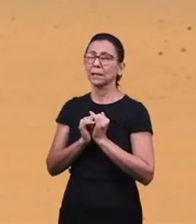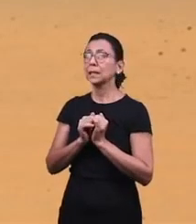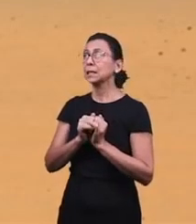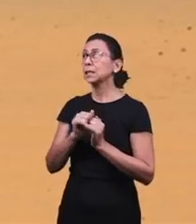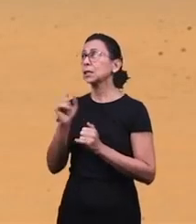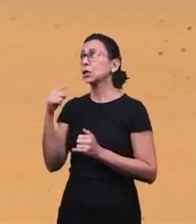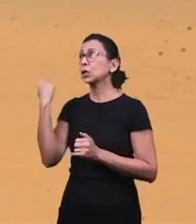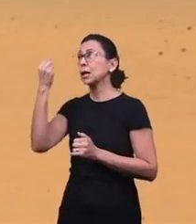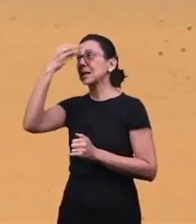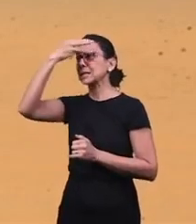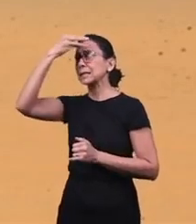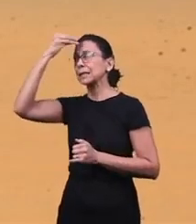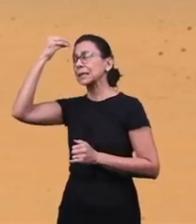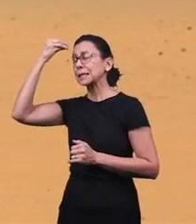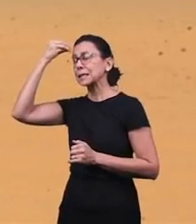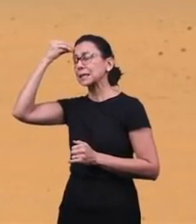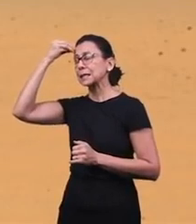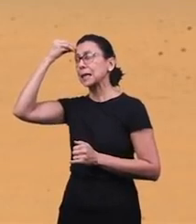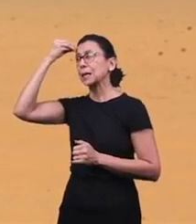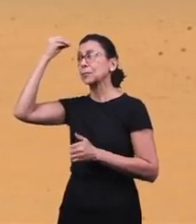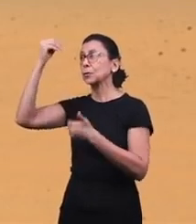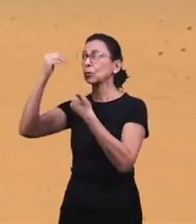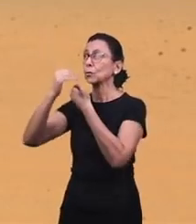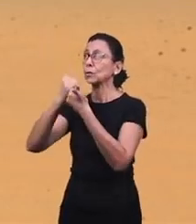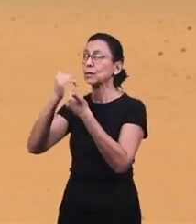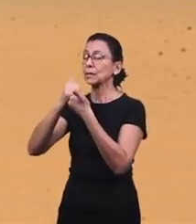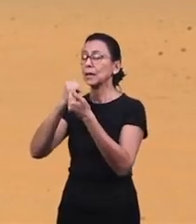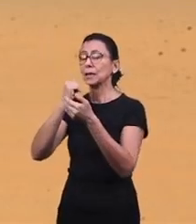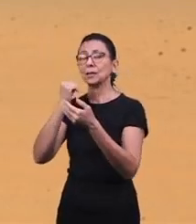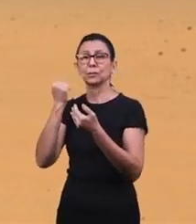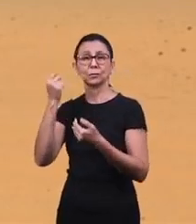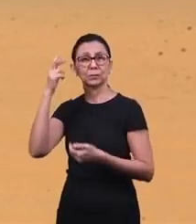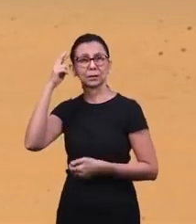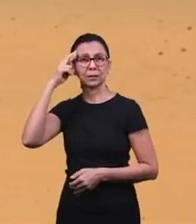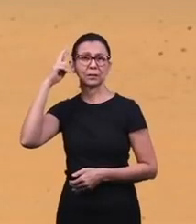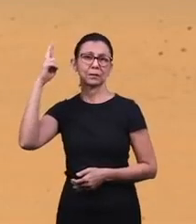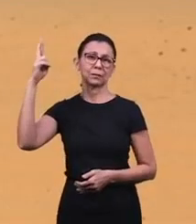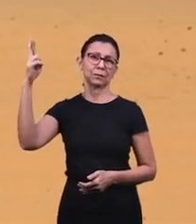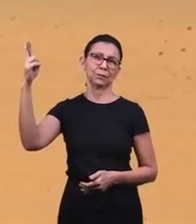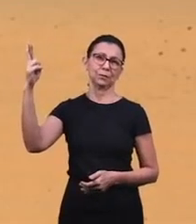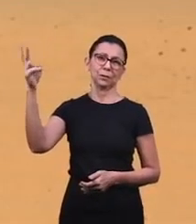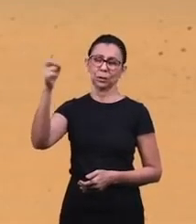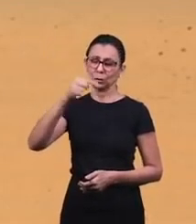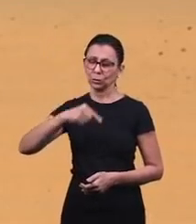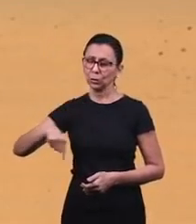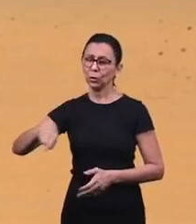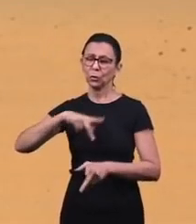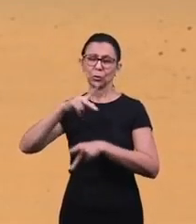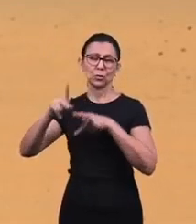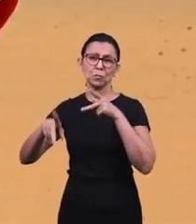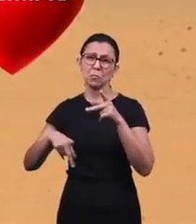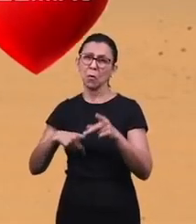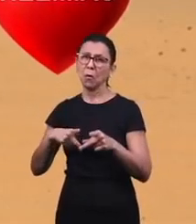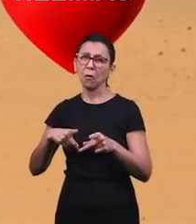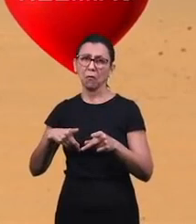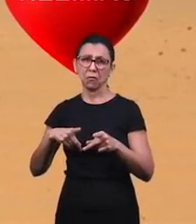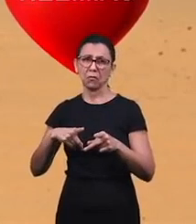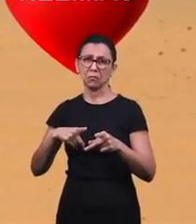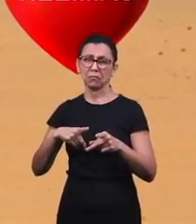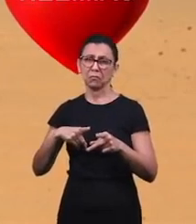We forgot your commandments. We forgot your counsels, and we started to